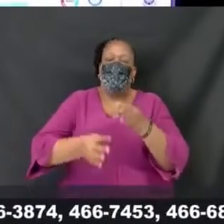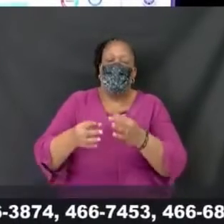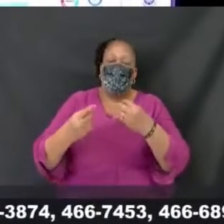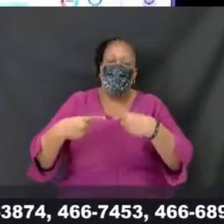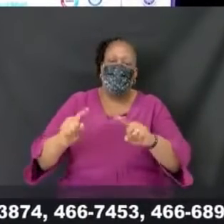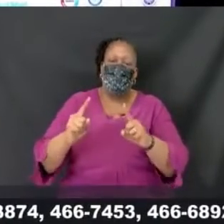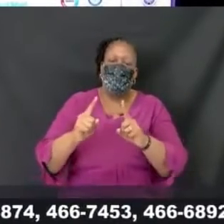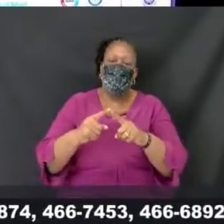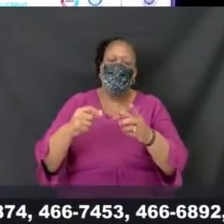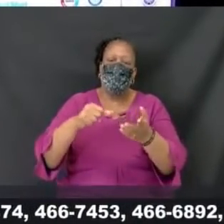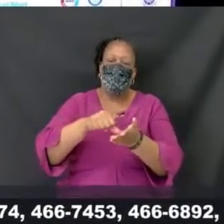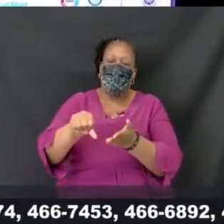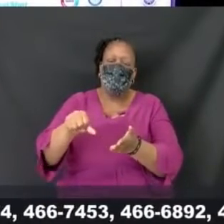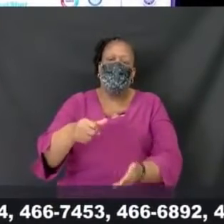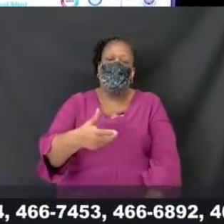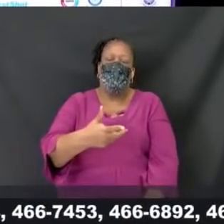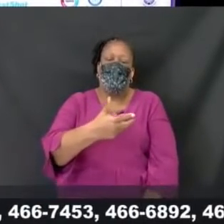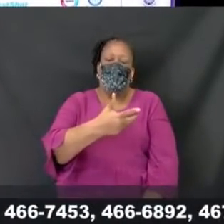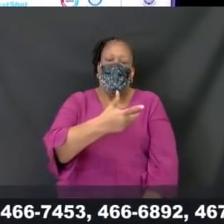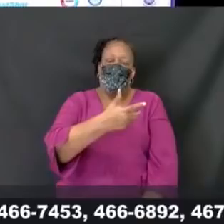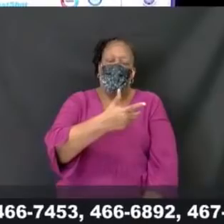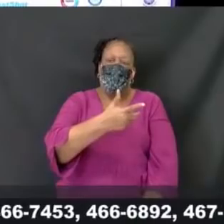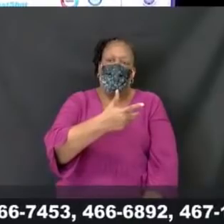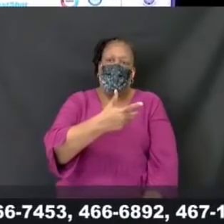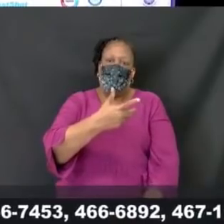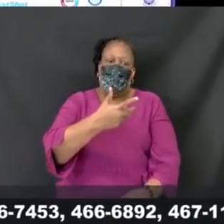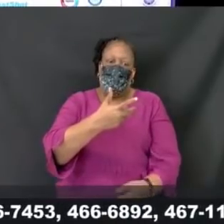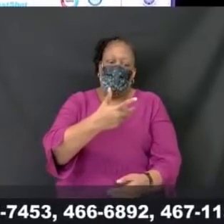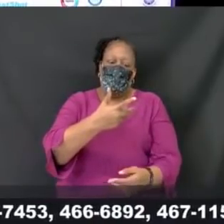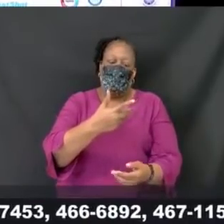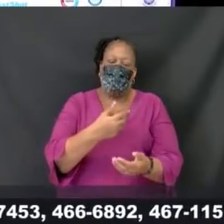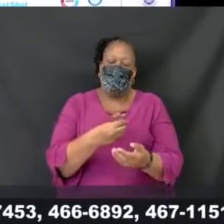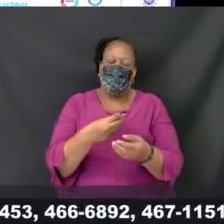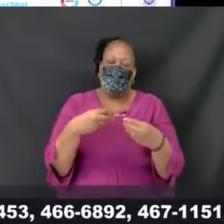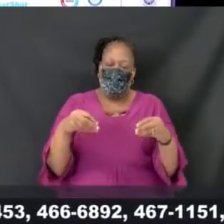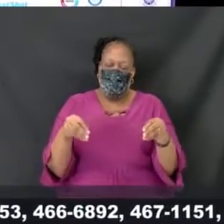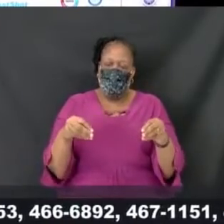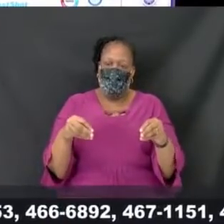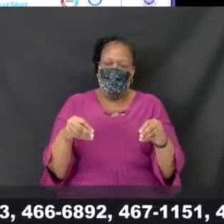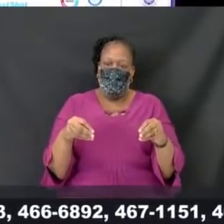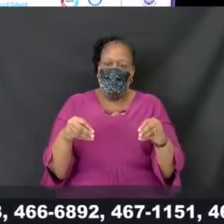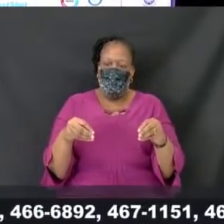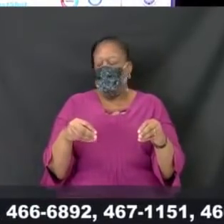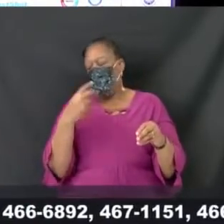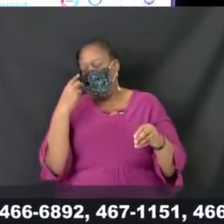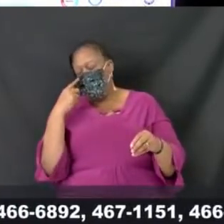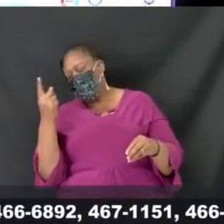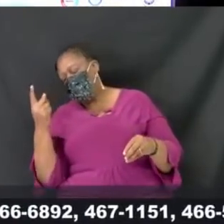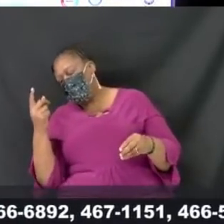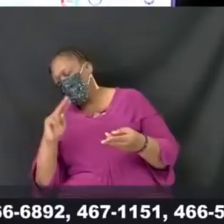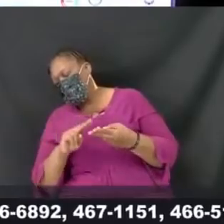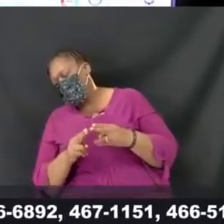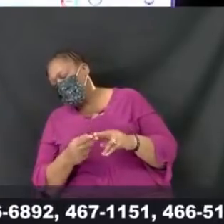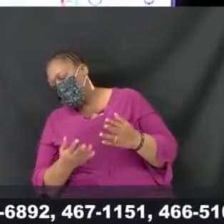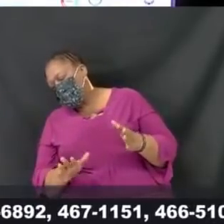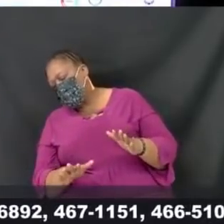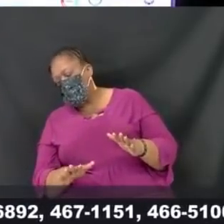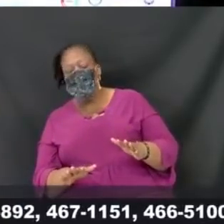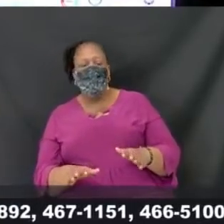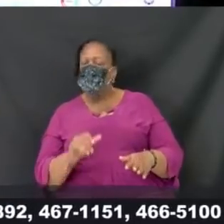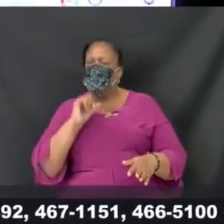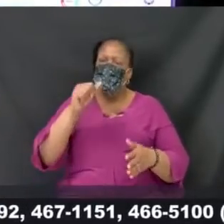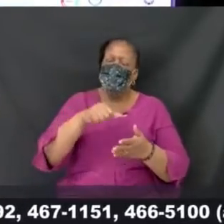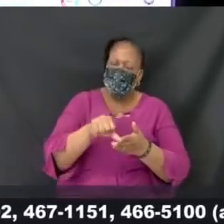you don't come here asking us those questions. We are not going to give you any expired vaccines. With that said, the